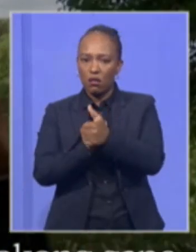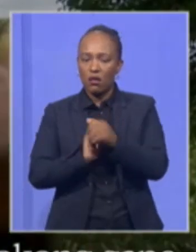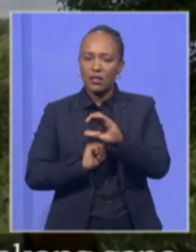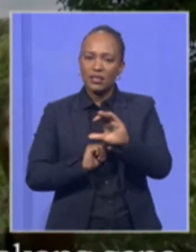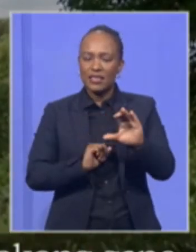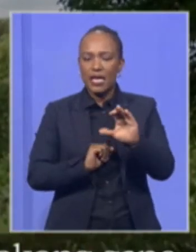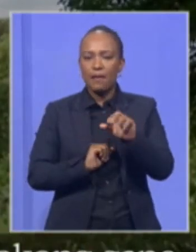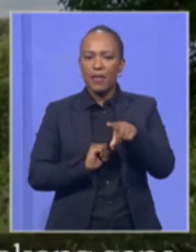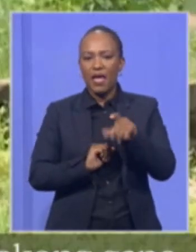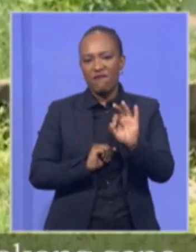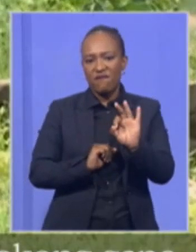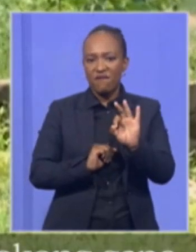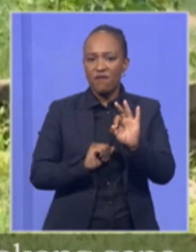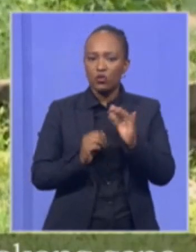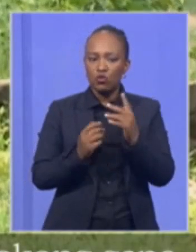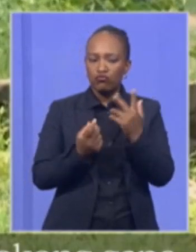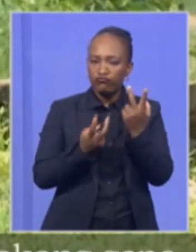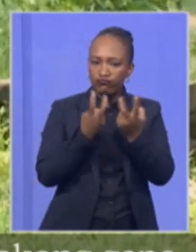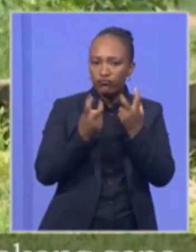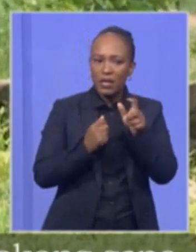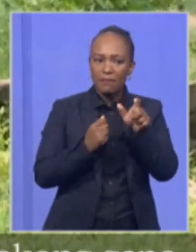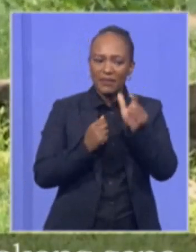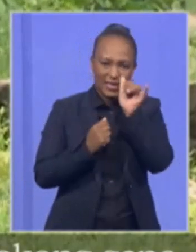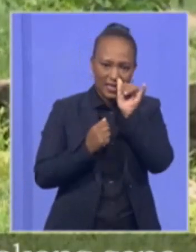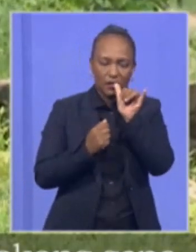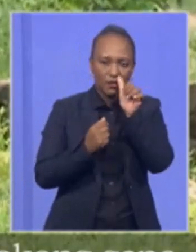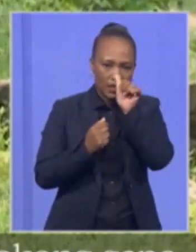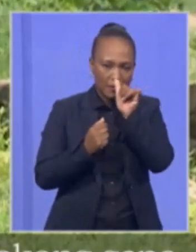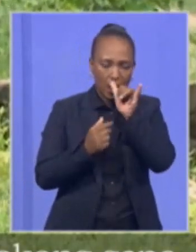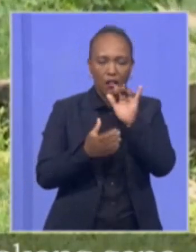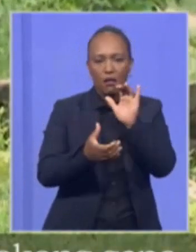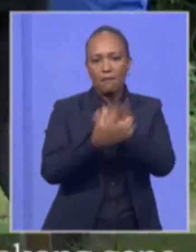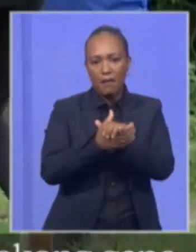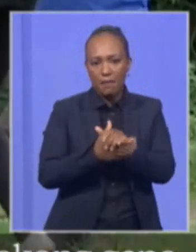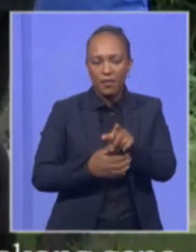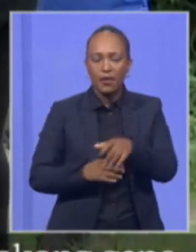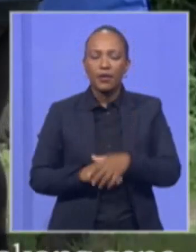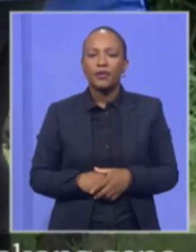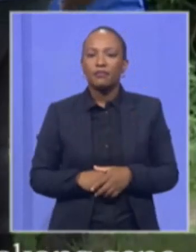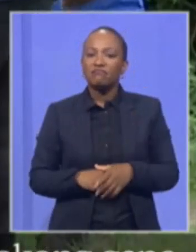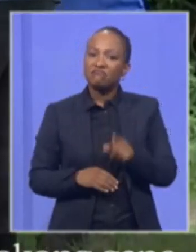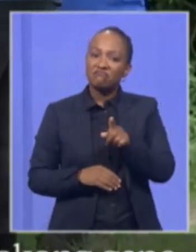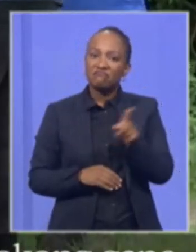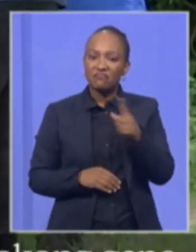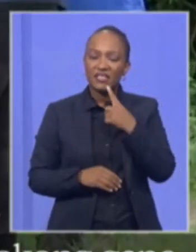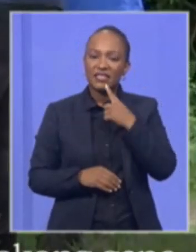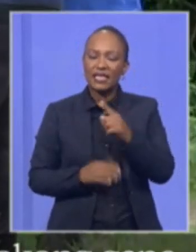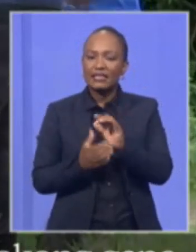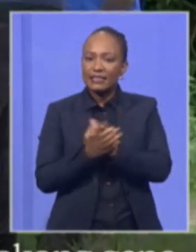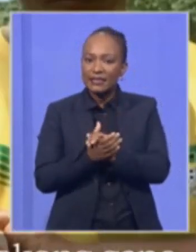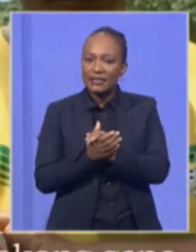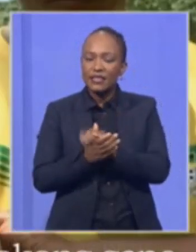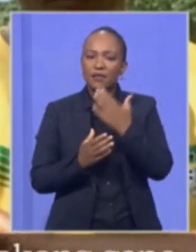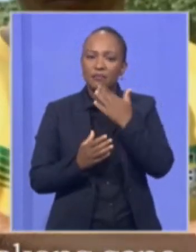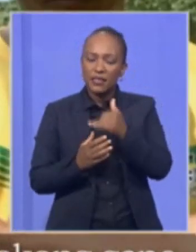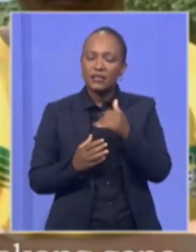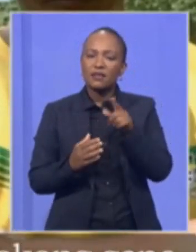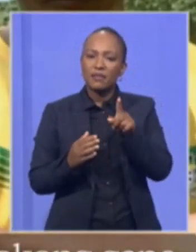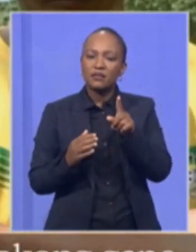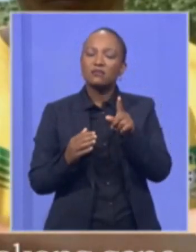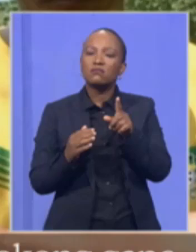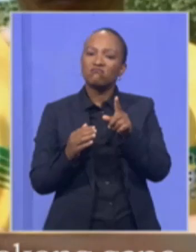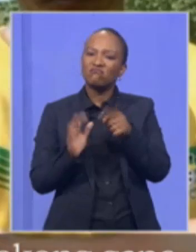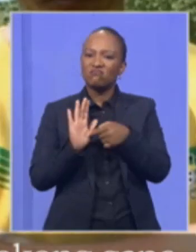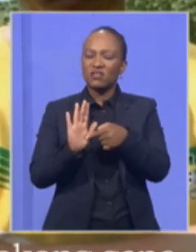can get the criminals. Baetapele ba setšhaba ba ipileditše go bao ba ka thušago ka tshedimošo go iponagatša. Natsa